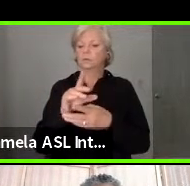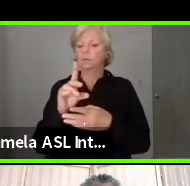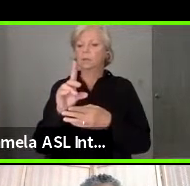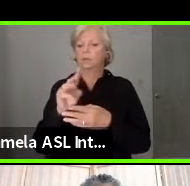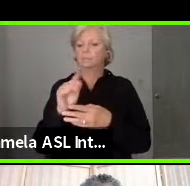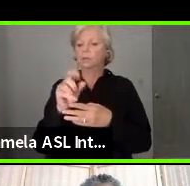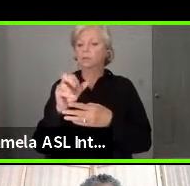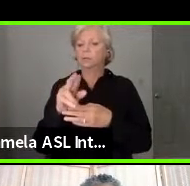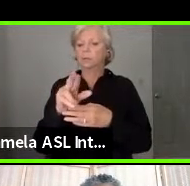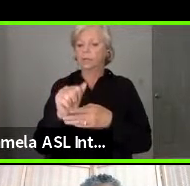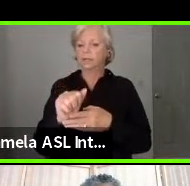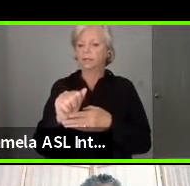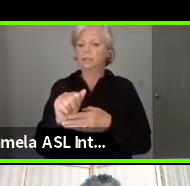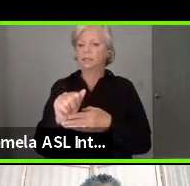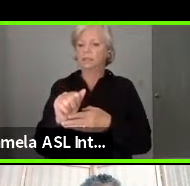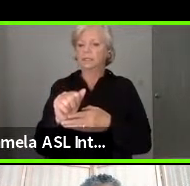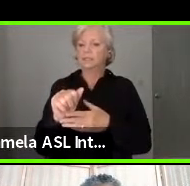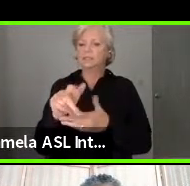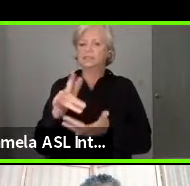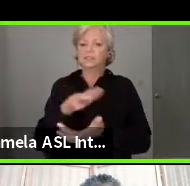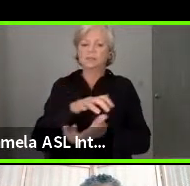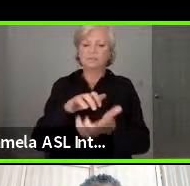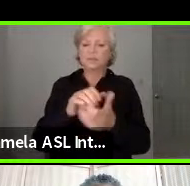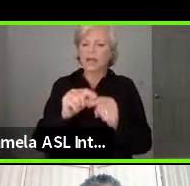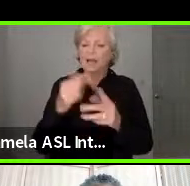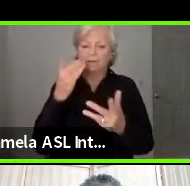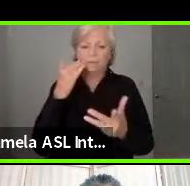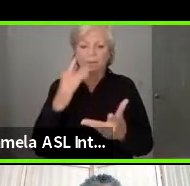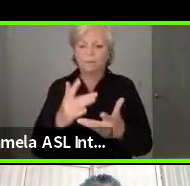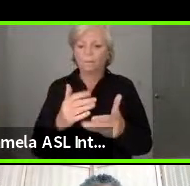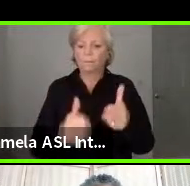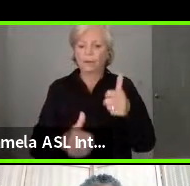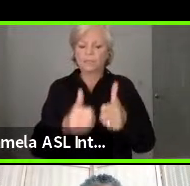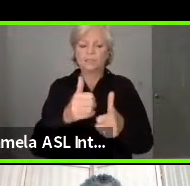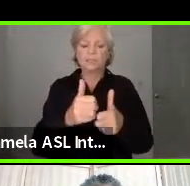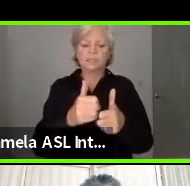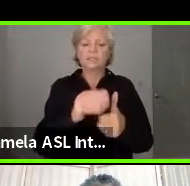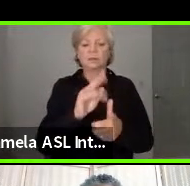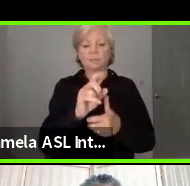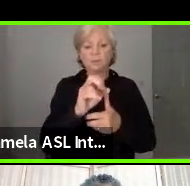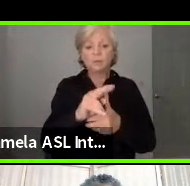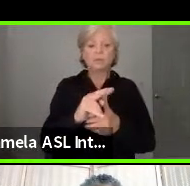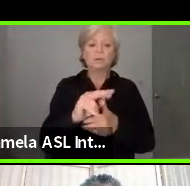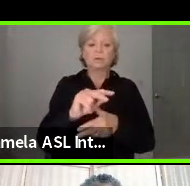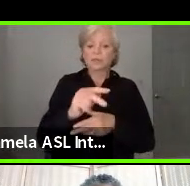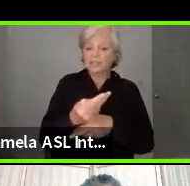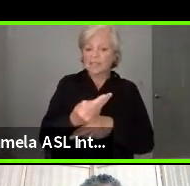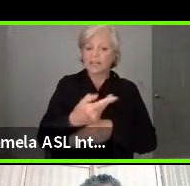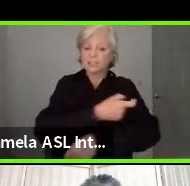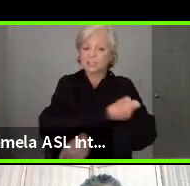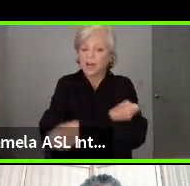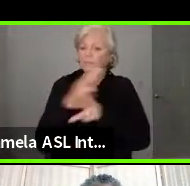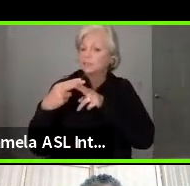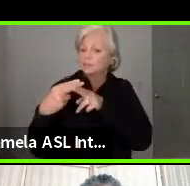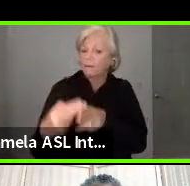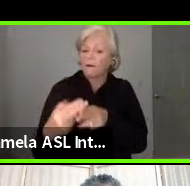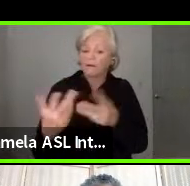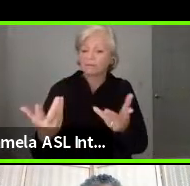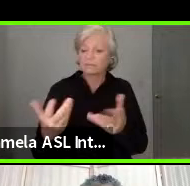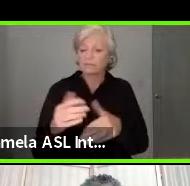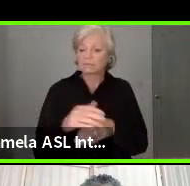asking, is it a full dose that's their second shot, or is it a booster if they're going to get one of the mRNA